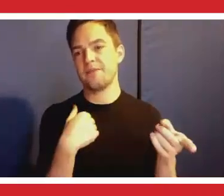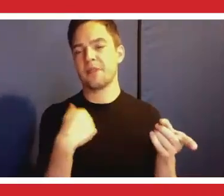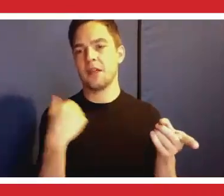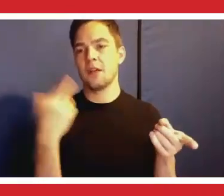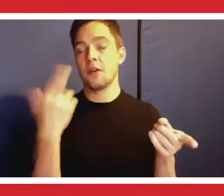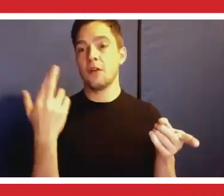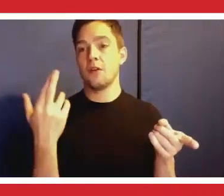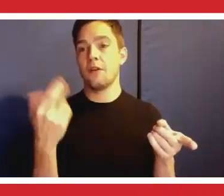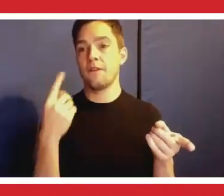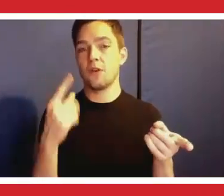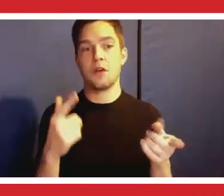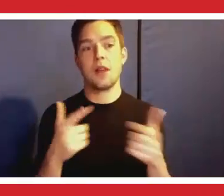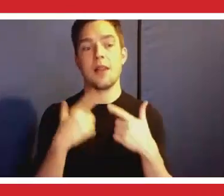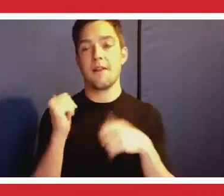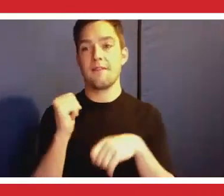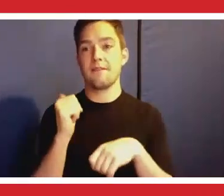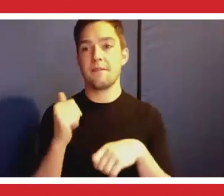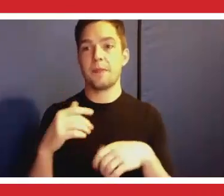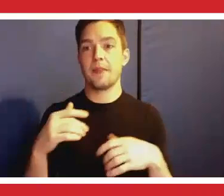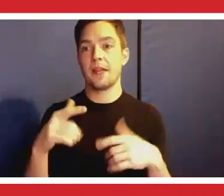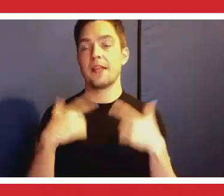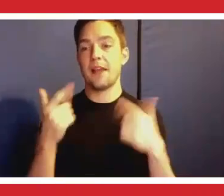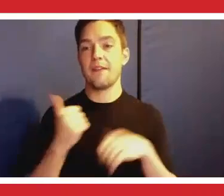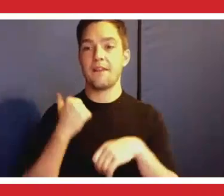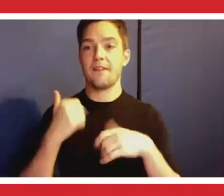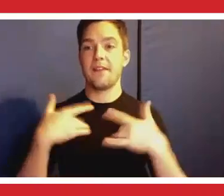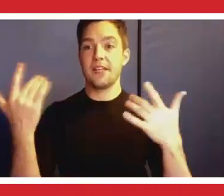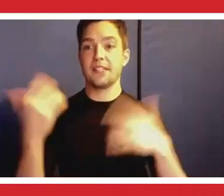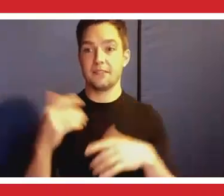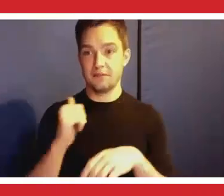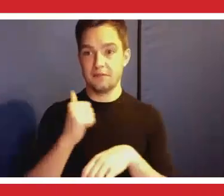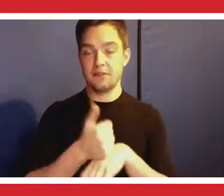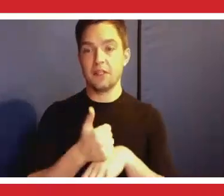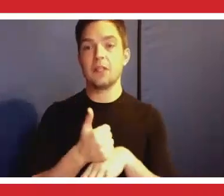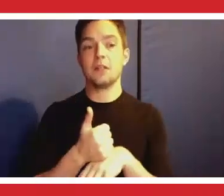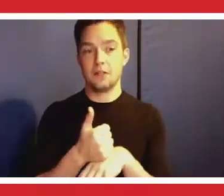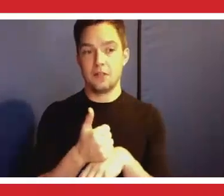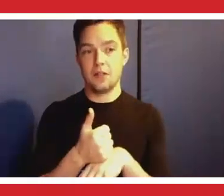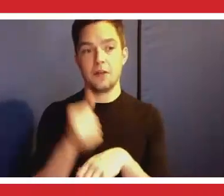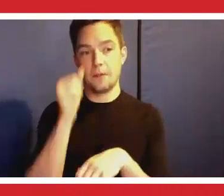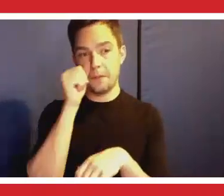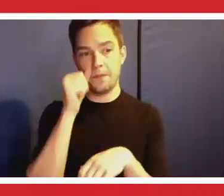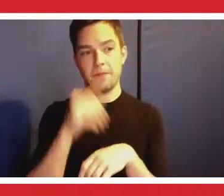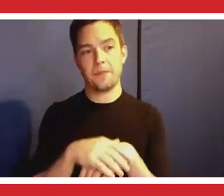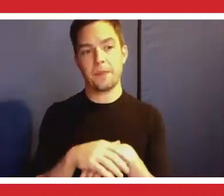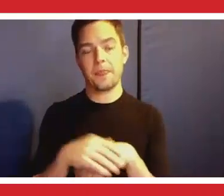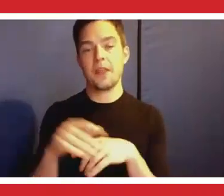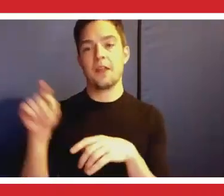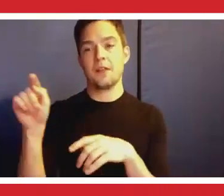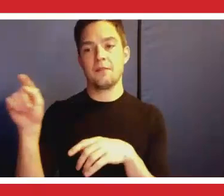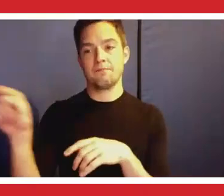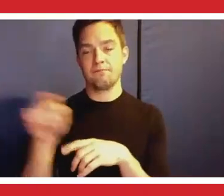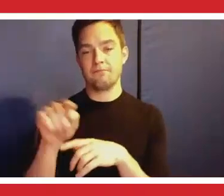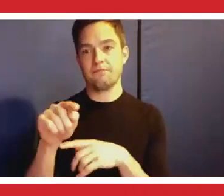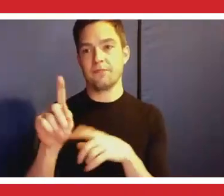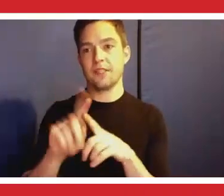for live event-based services, a lot of organizations are involved, Of course, the countries that have, let's